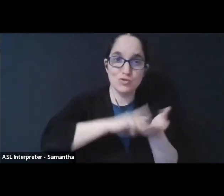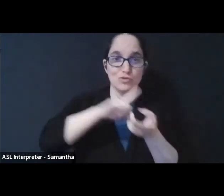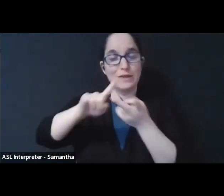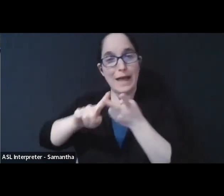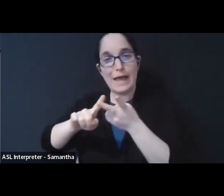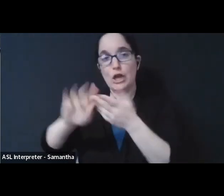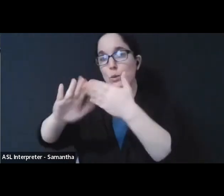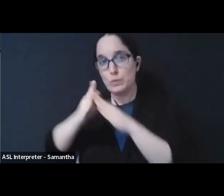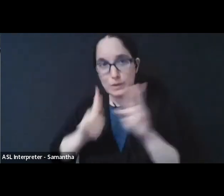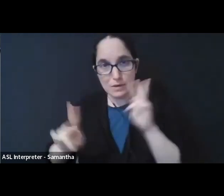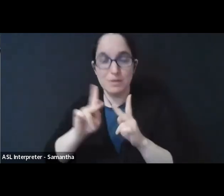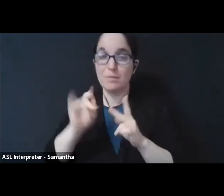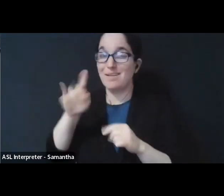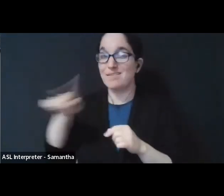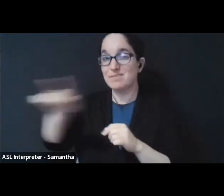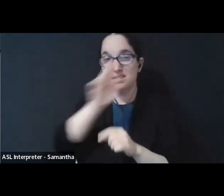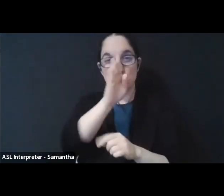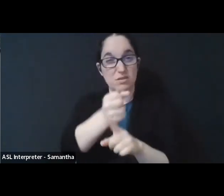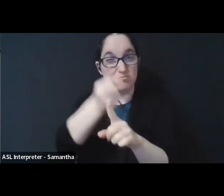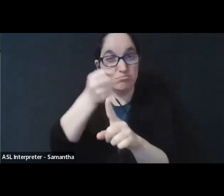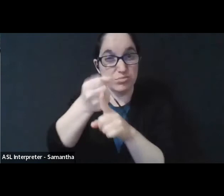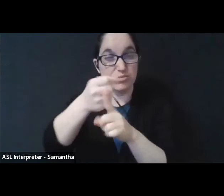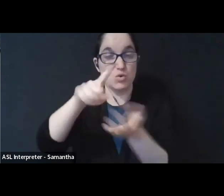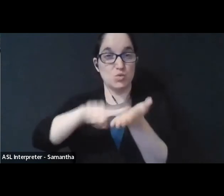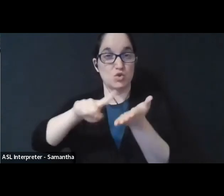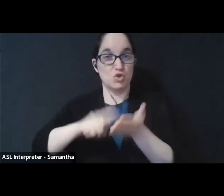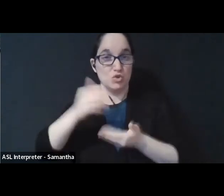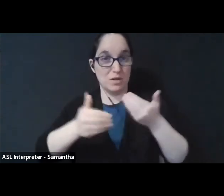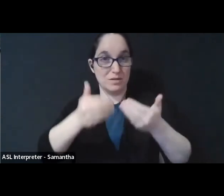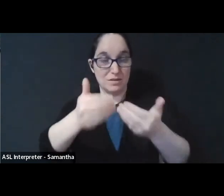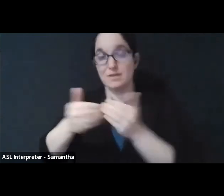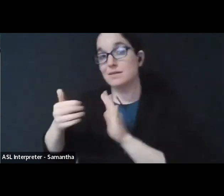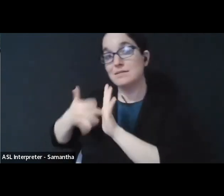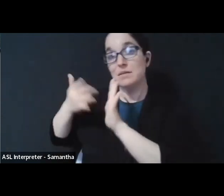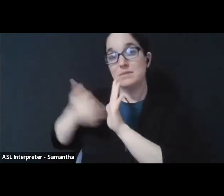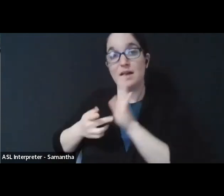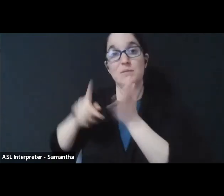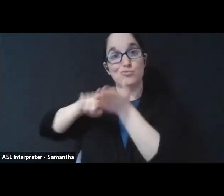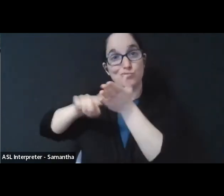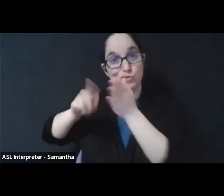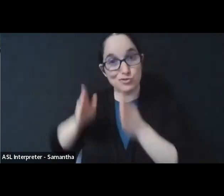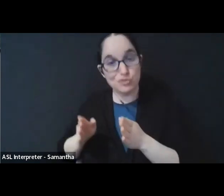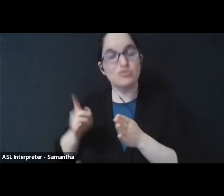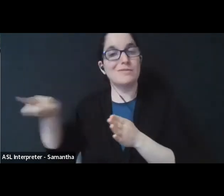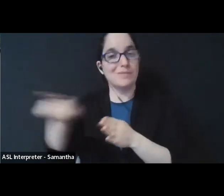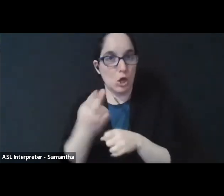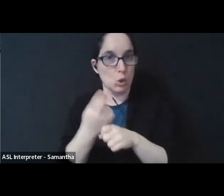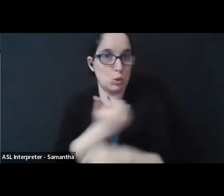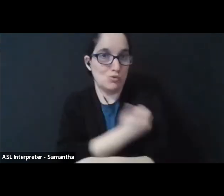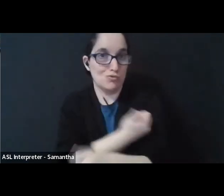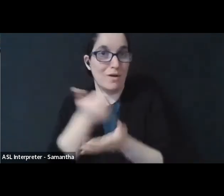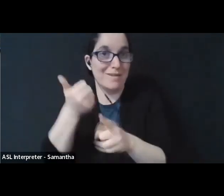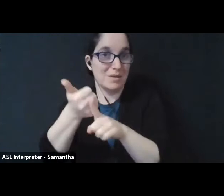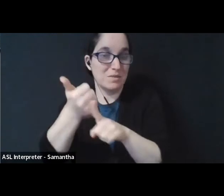those directly impacted in the research process. Although some researchers are themselves people who use drugs, many academics are not